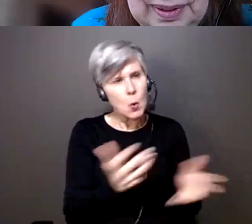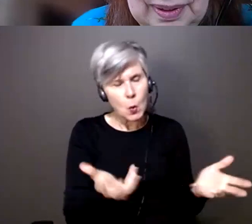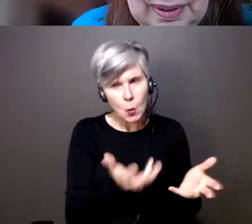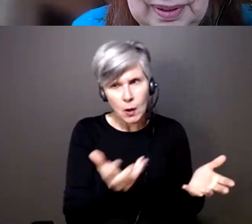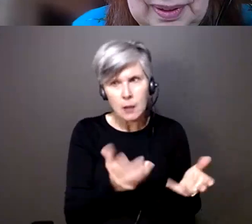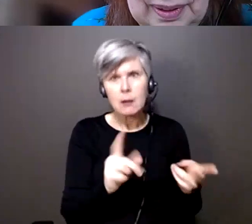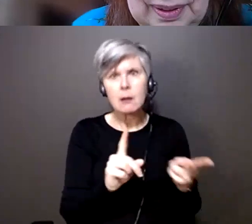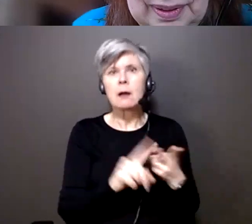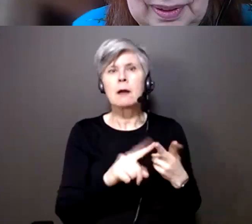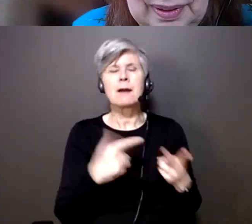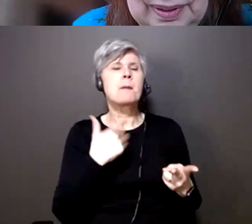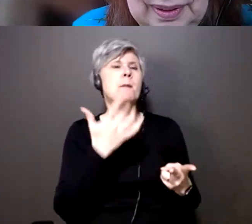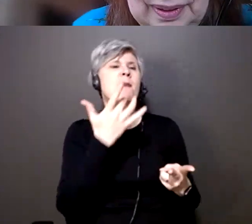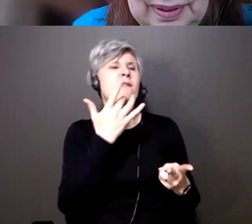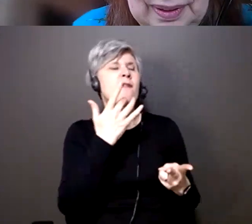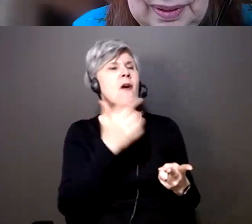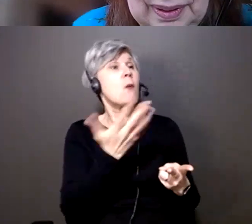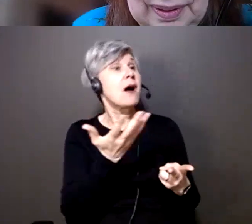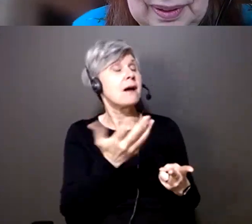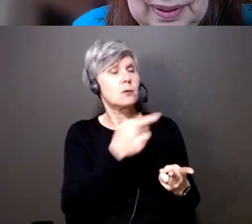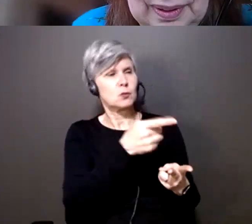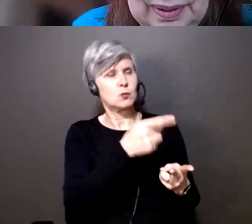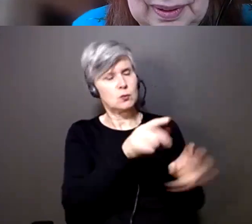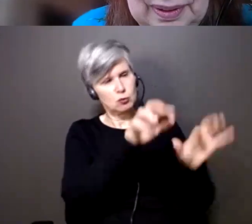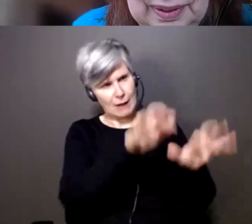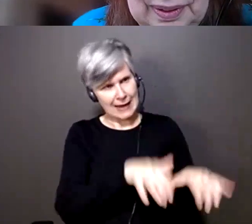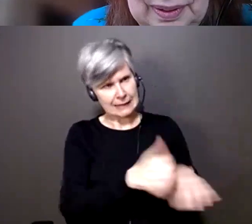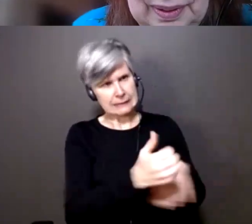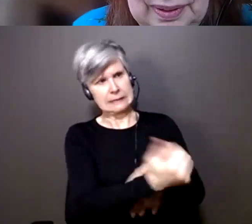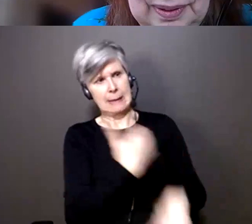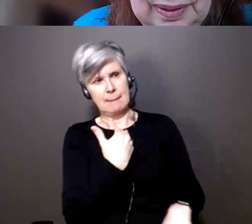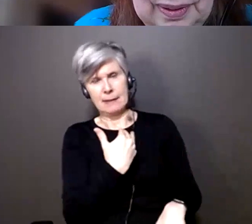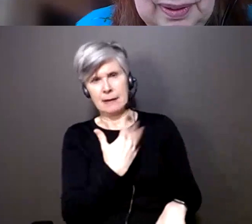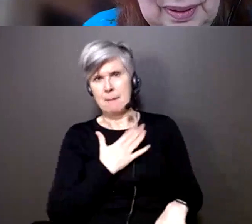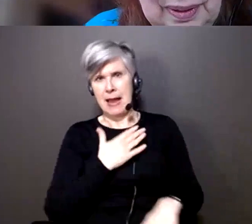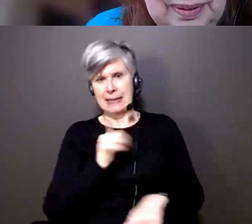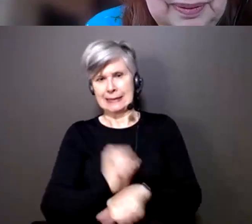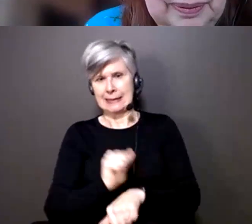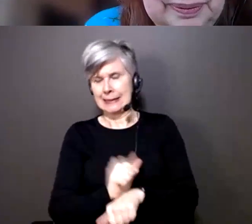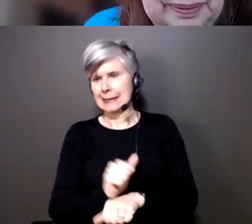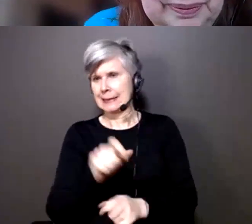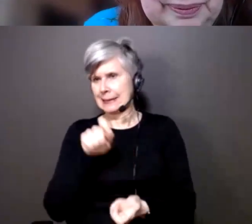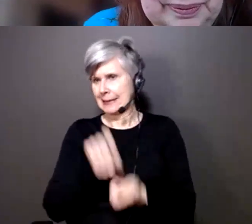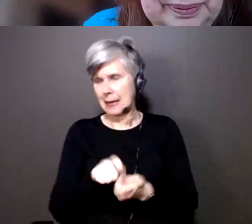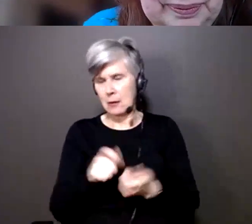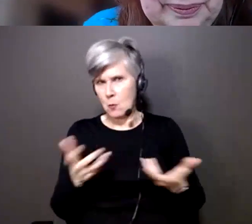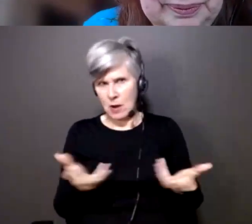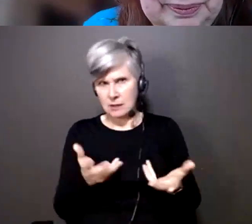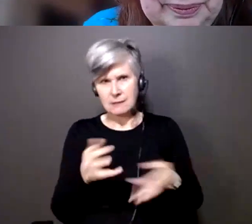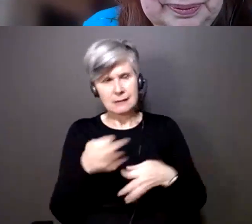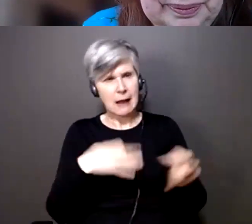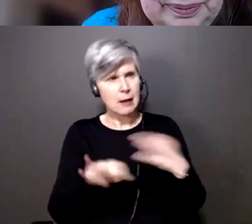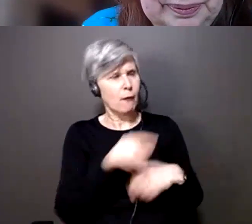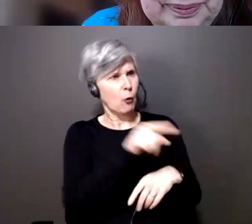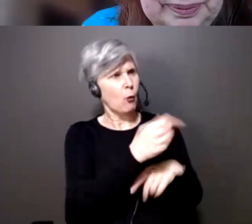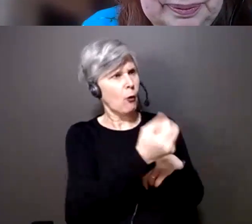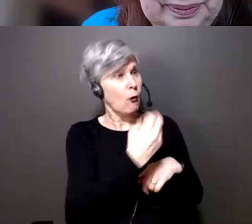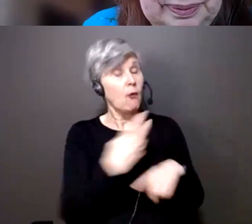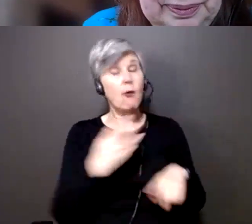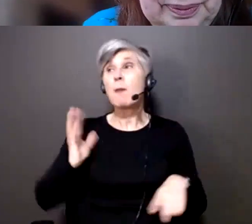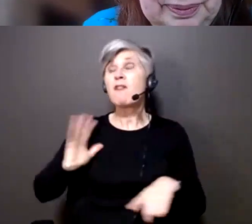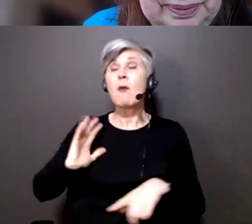rather than verbal ones. In my previous position, my manager had weekly meetings with me to define my priorities and would often, but not